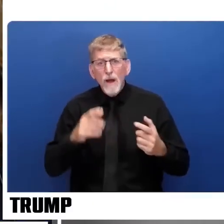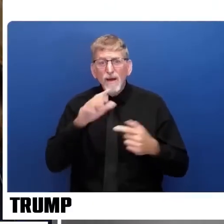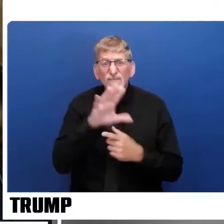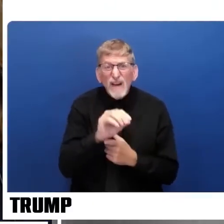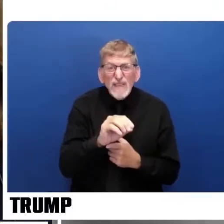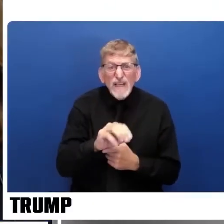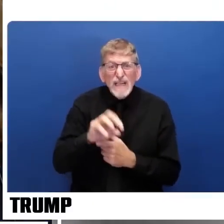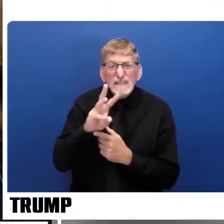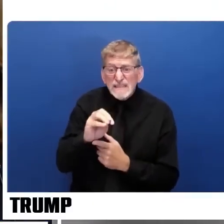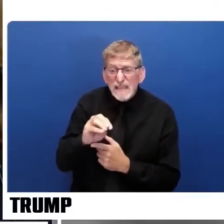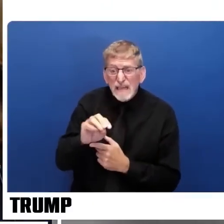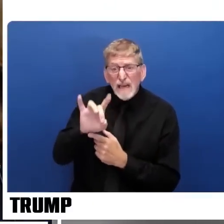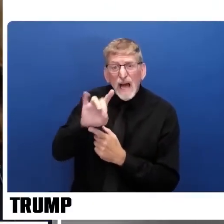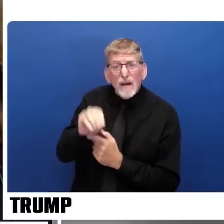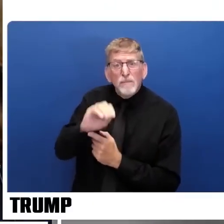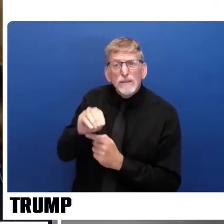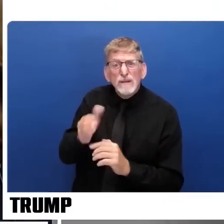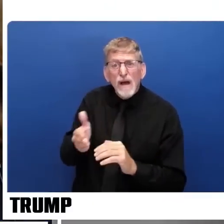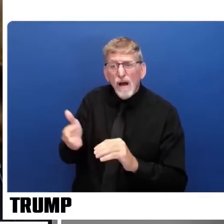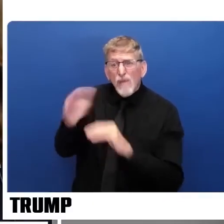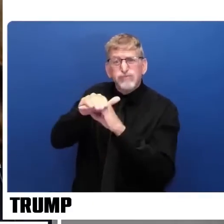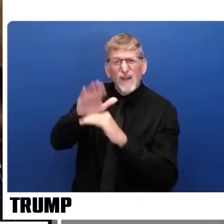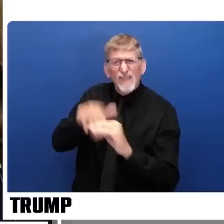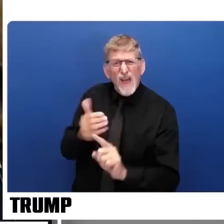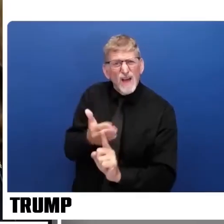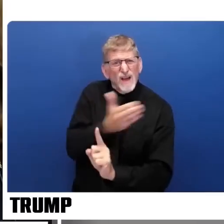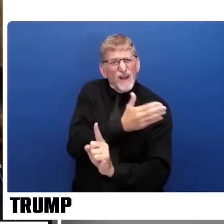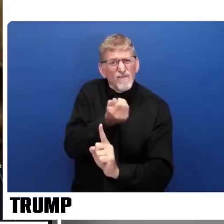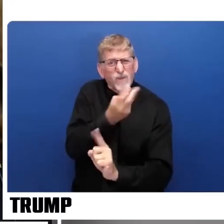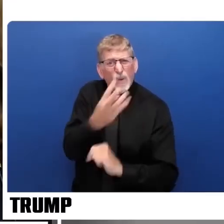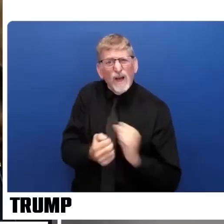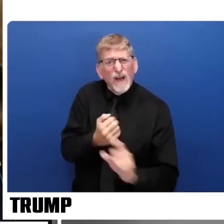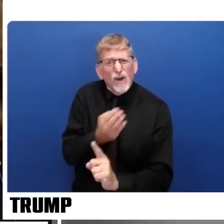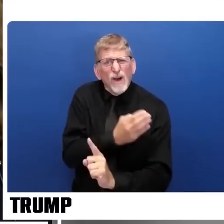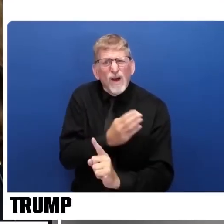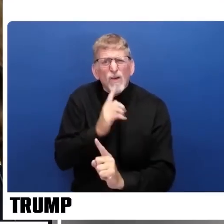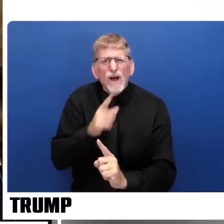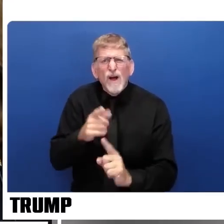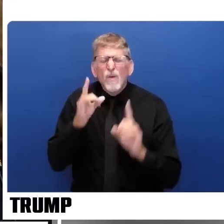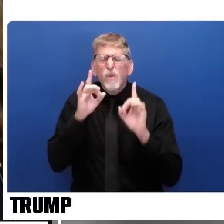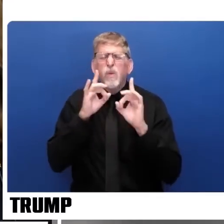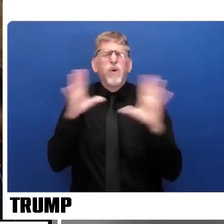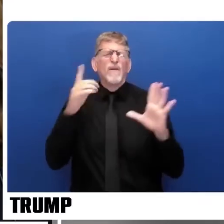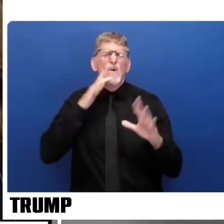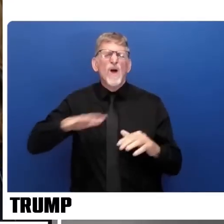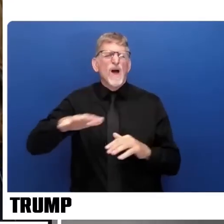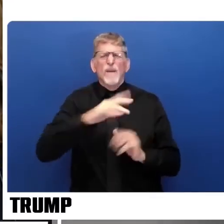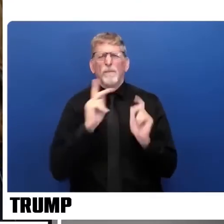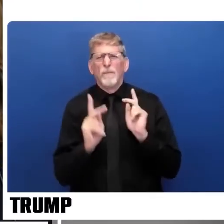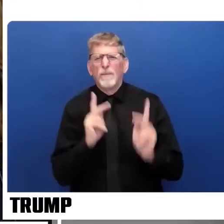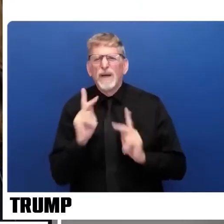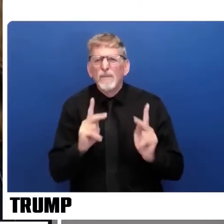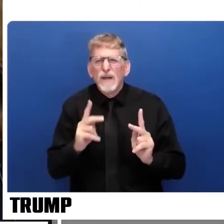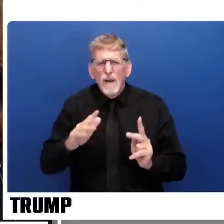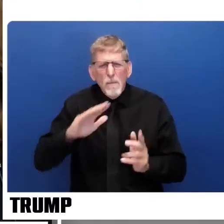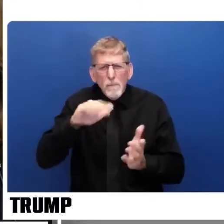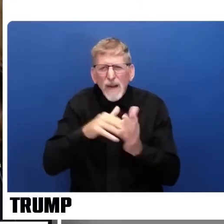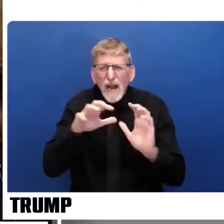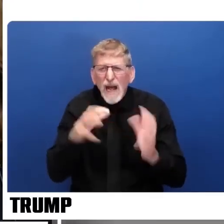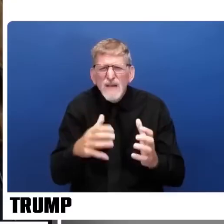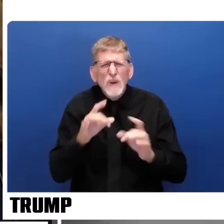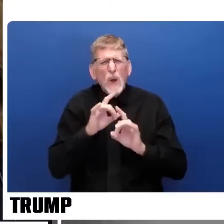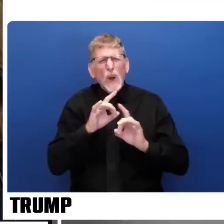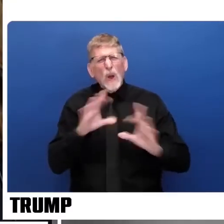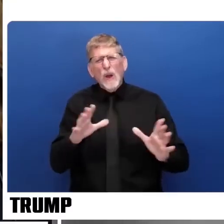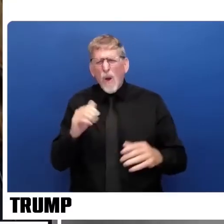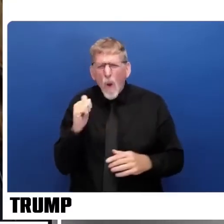just a few years ago. This has been a disaster for people, for the middle class, but for every class. On top of that, we have millions of